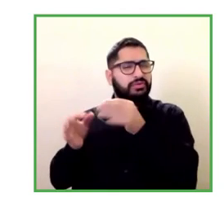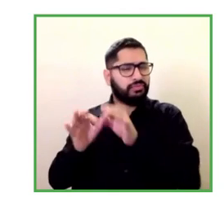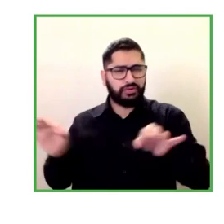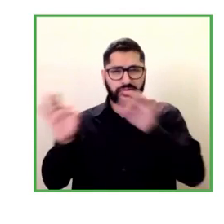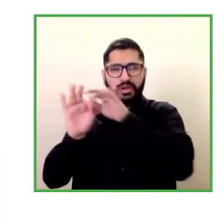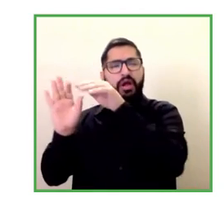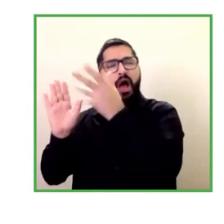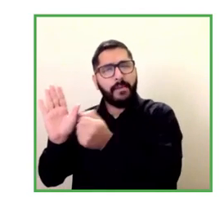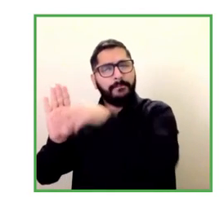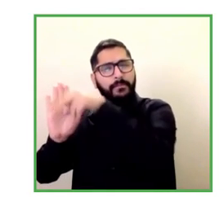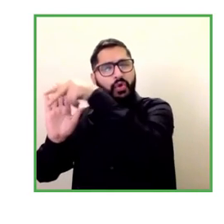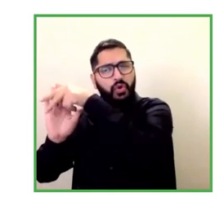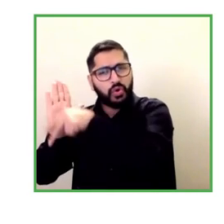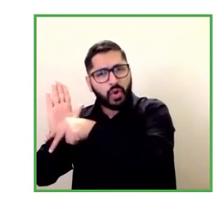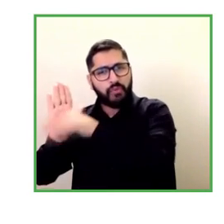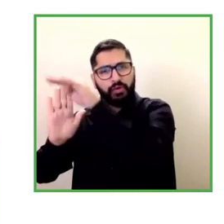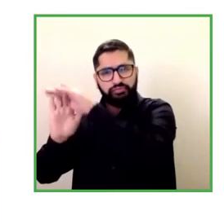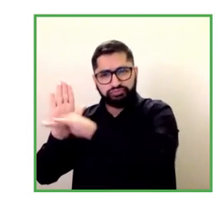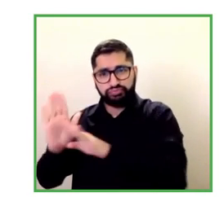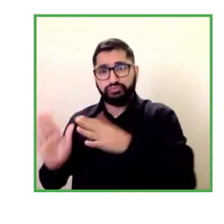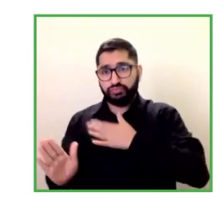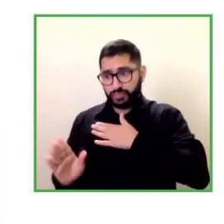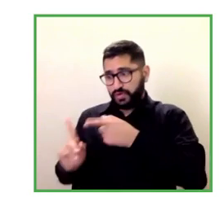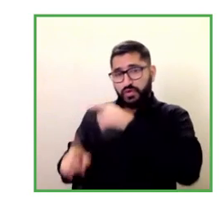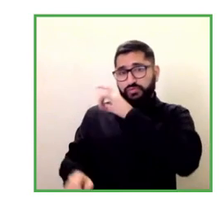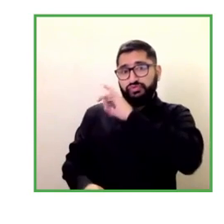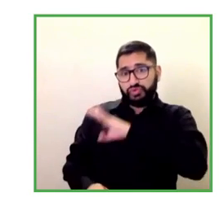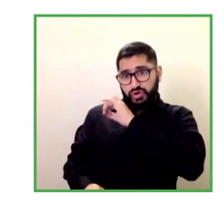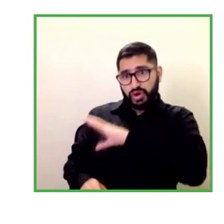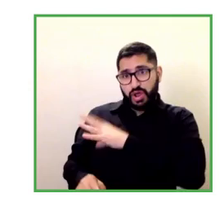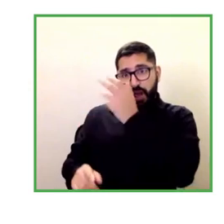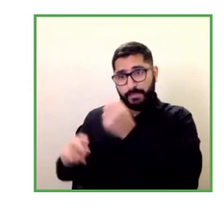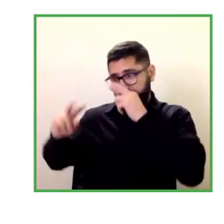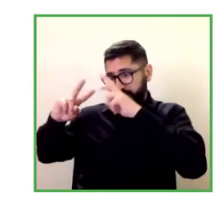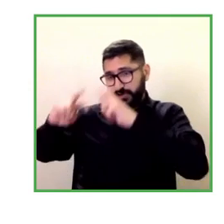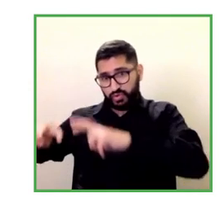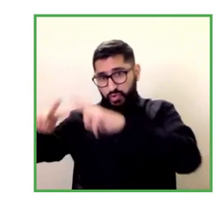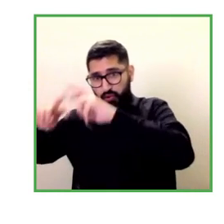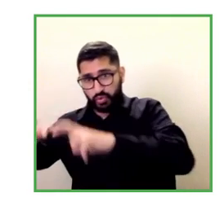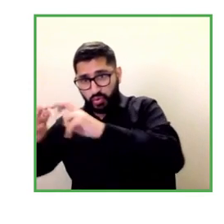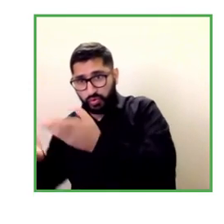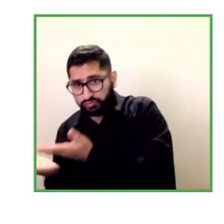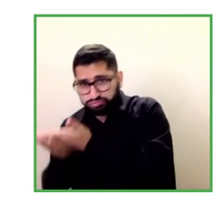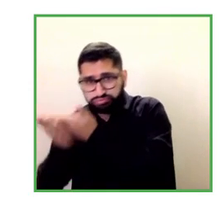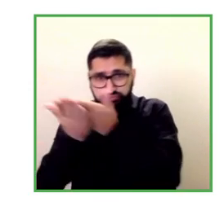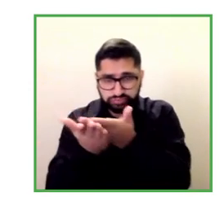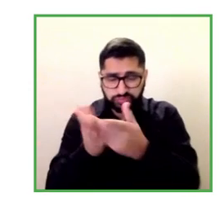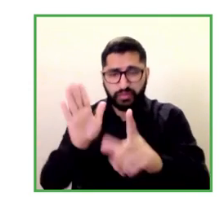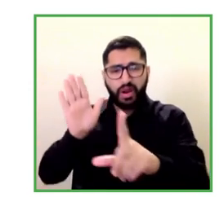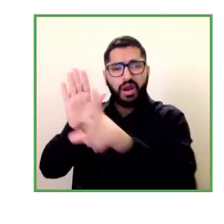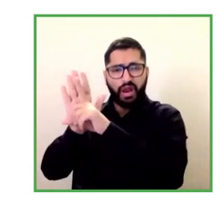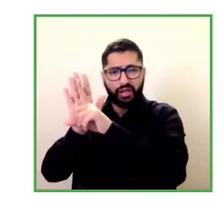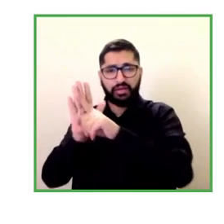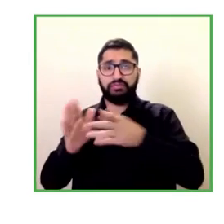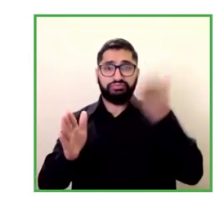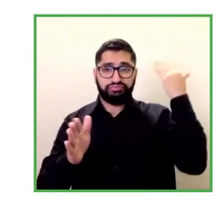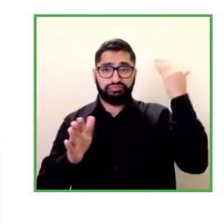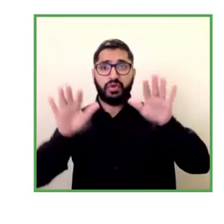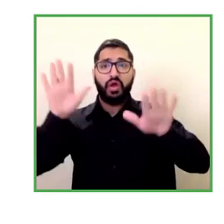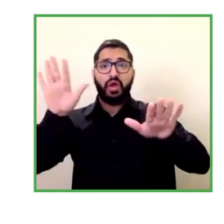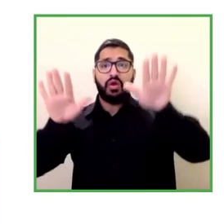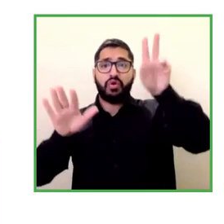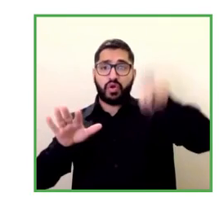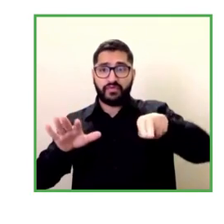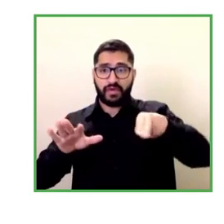normative perspective. We in Chile are studying the implementation of a law which will begin in force November next